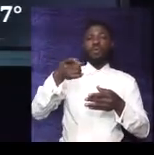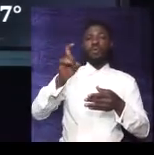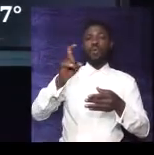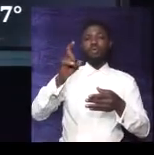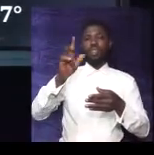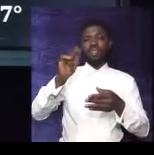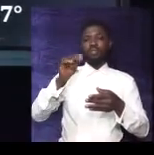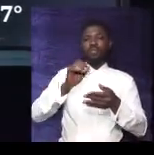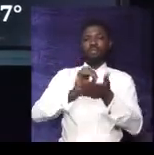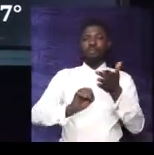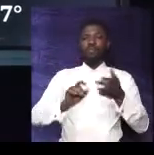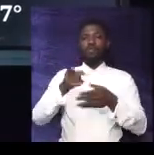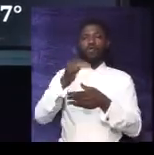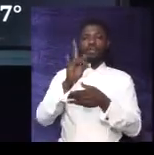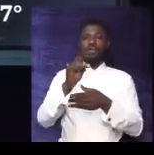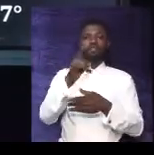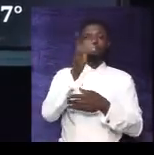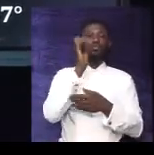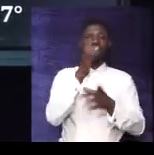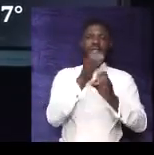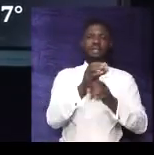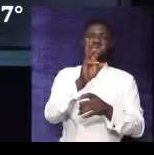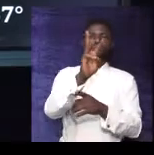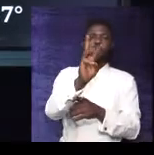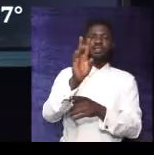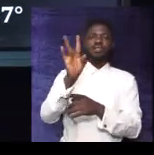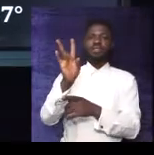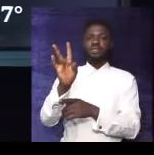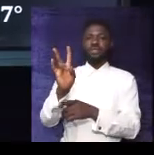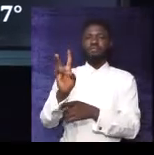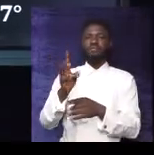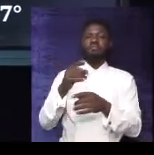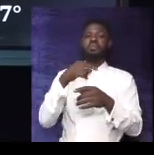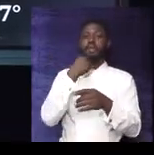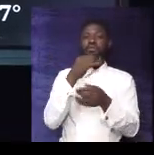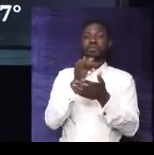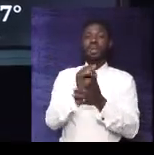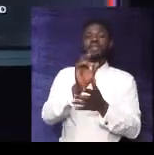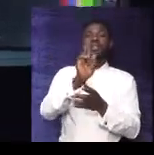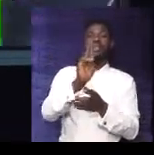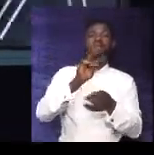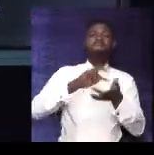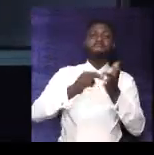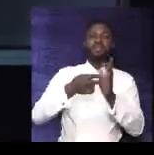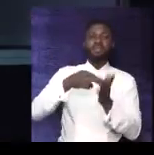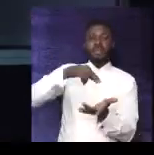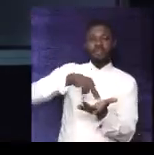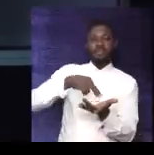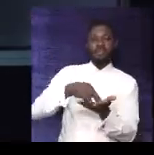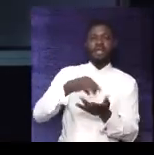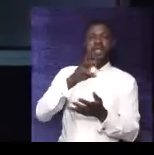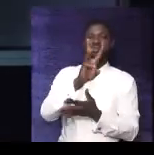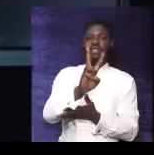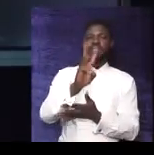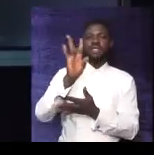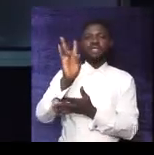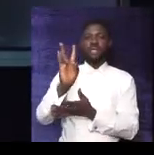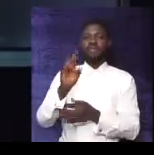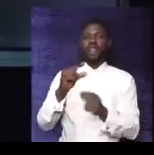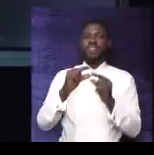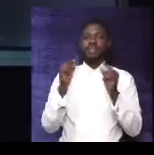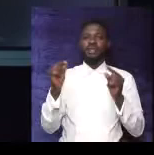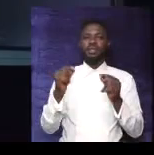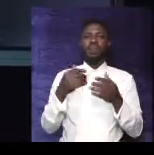113 from 180, my friend, and you get 67, telling you that K here is 67